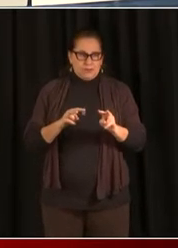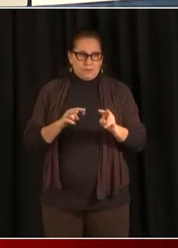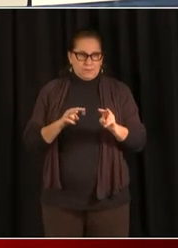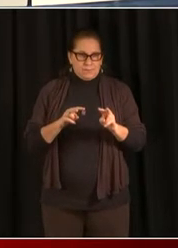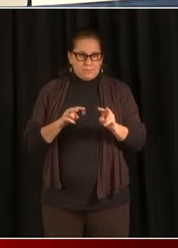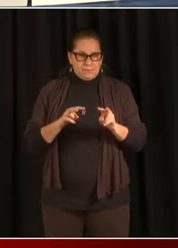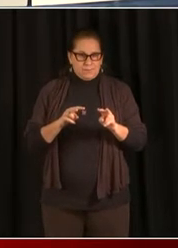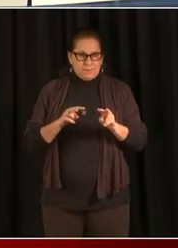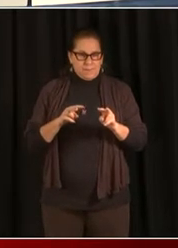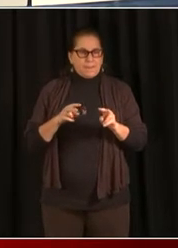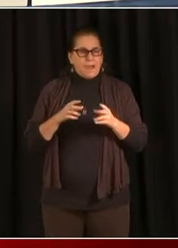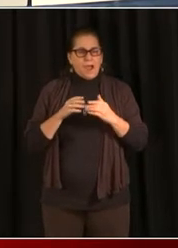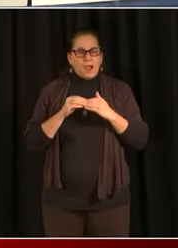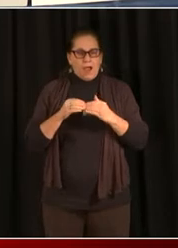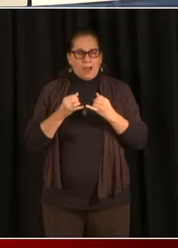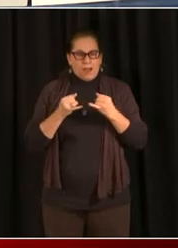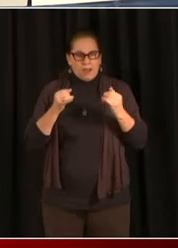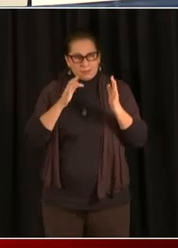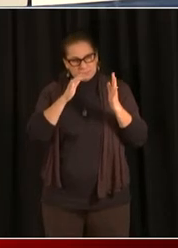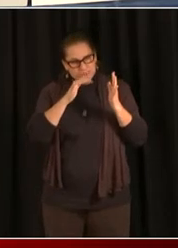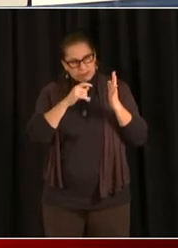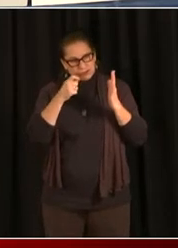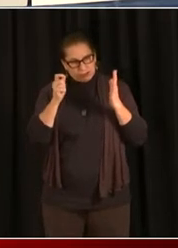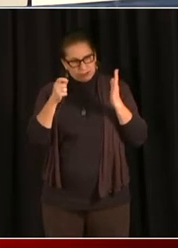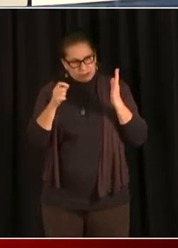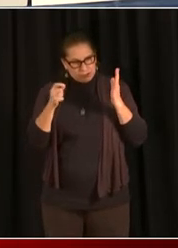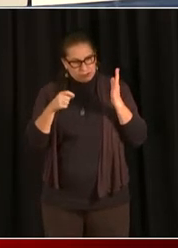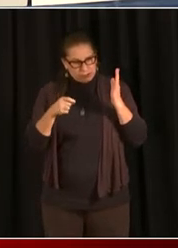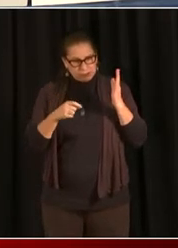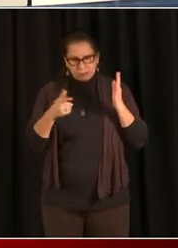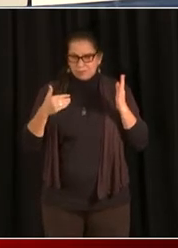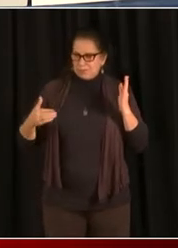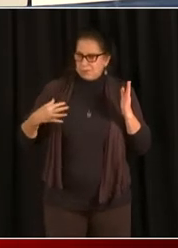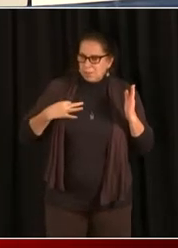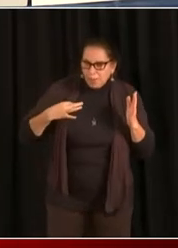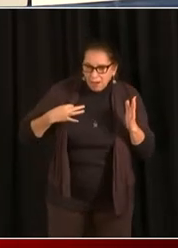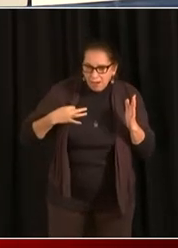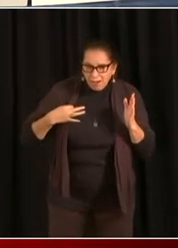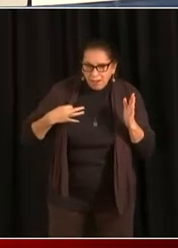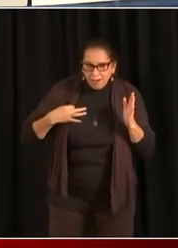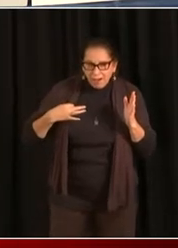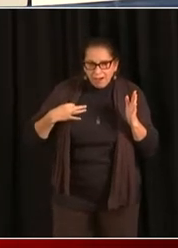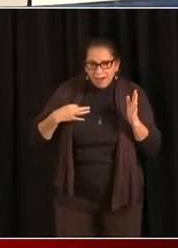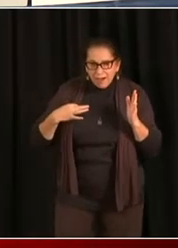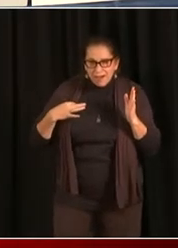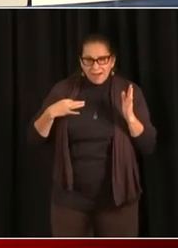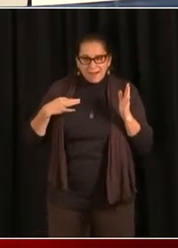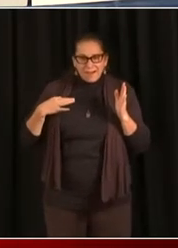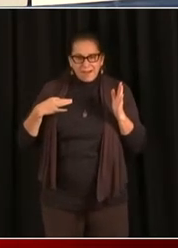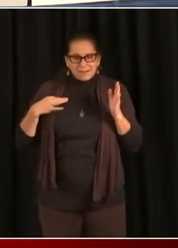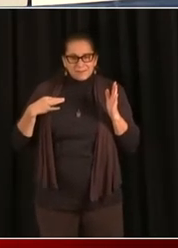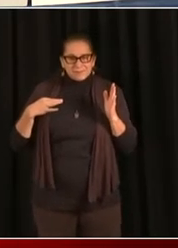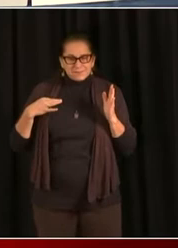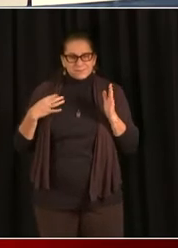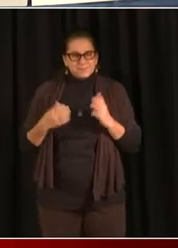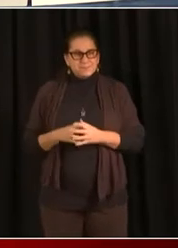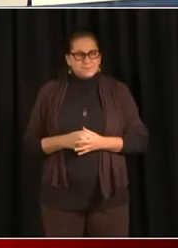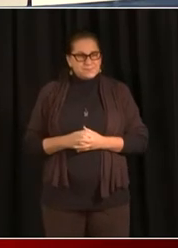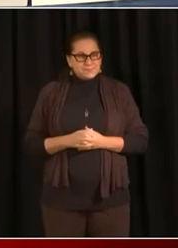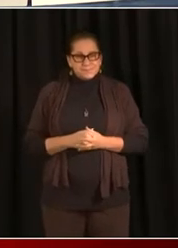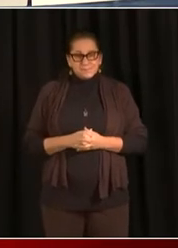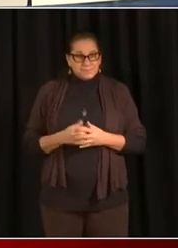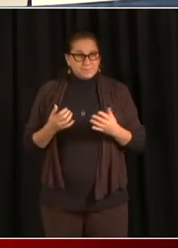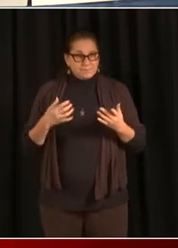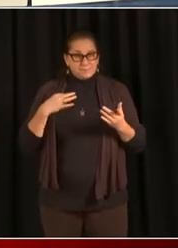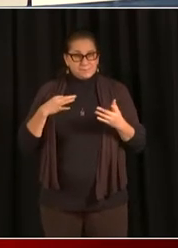Ready Guide. It literally runs you through a checklist of things that you should have in advance as you prepare. So before you even open the application,